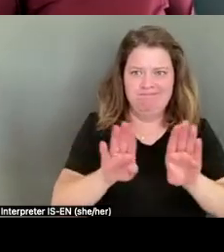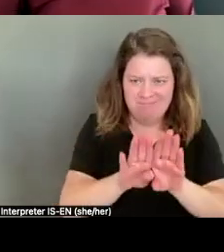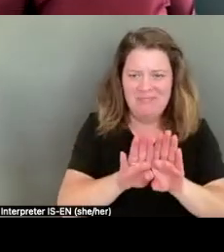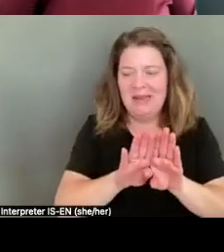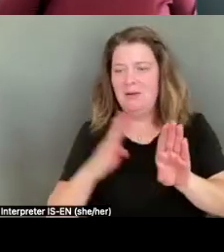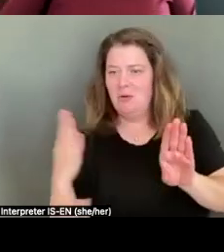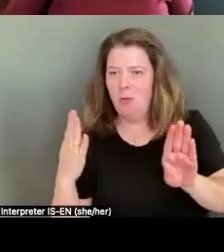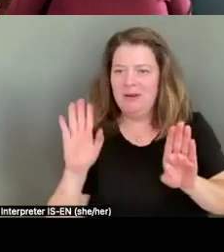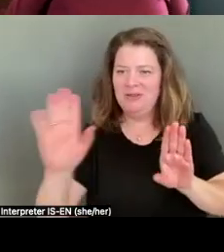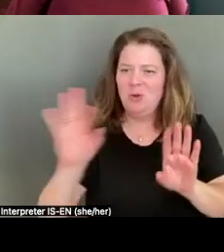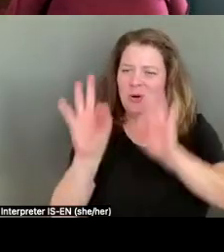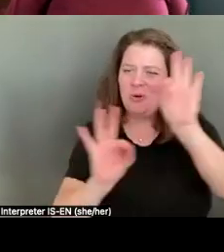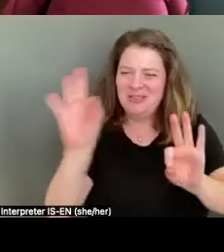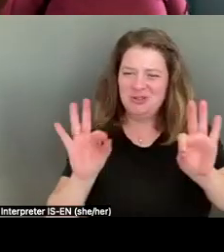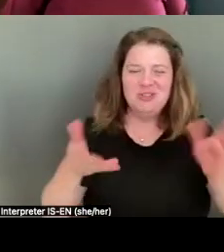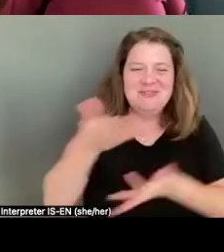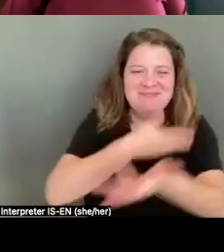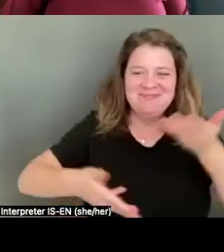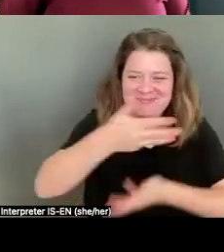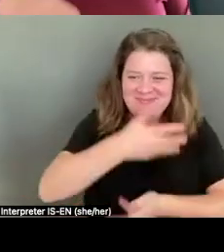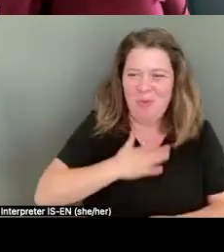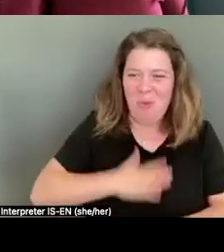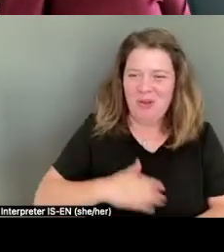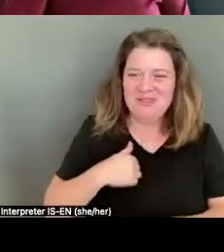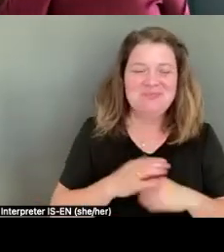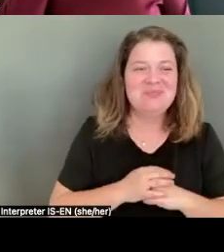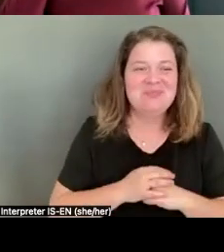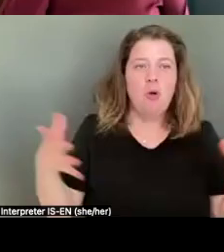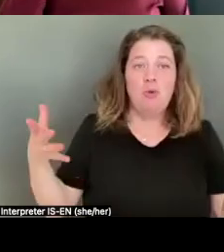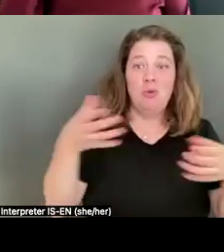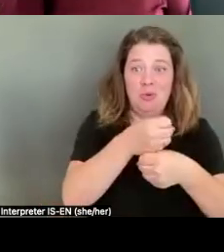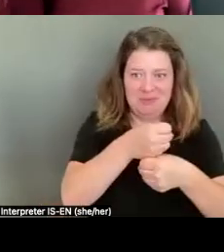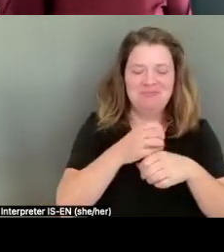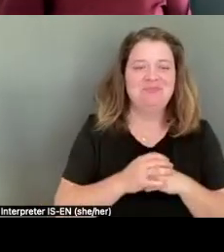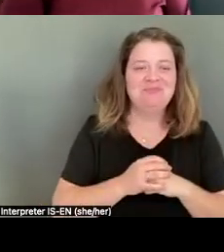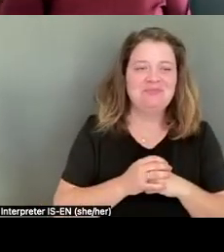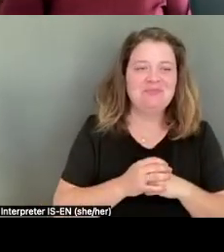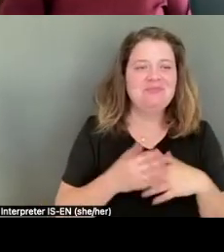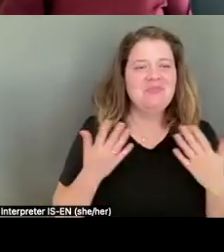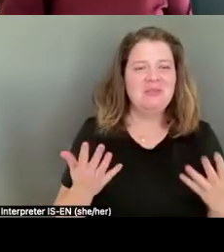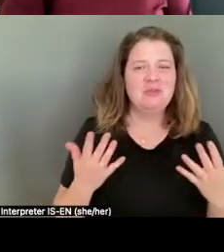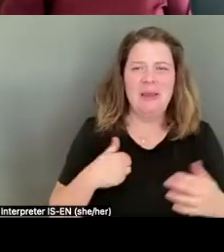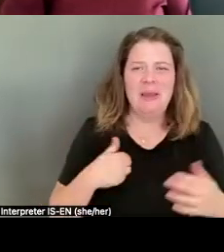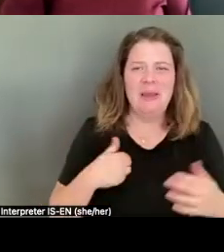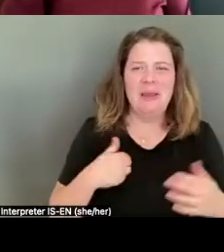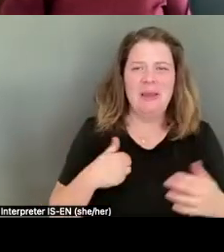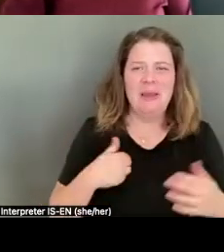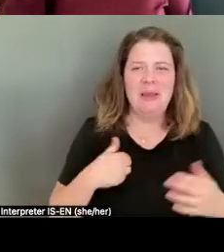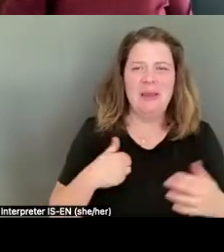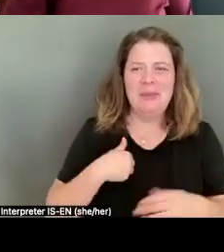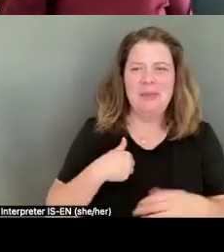So this was what I've presented today was really the first large-scale